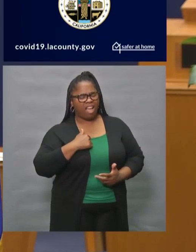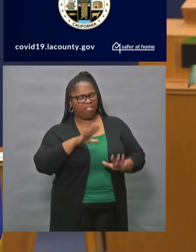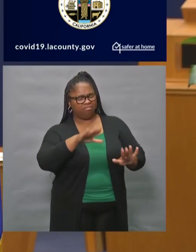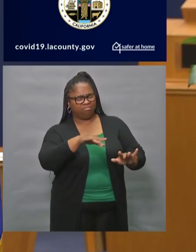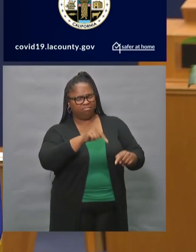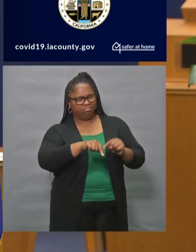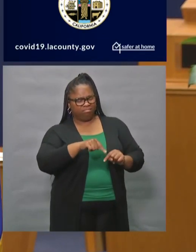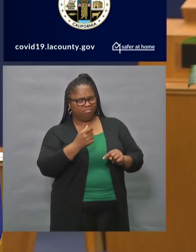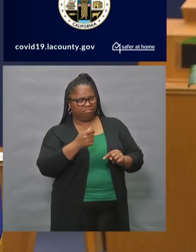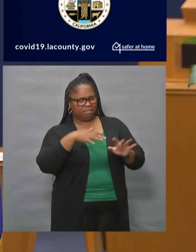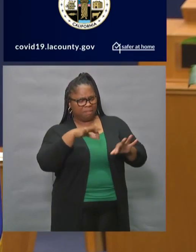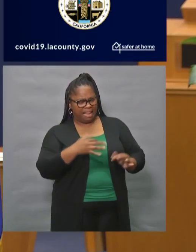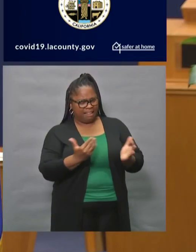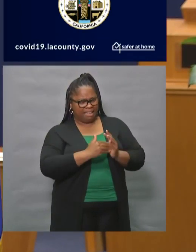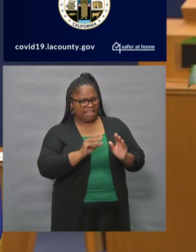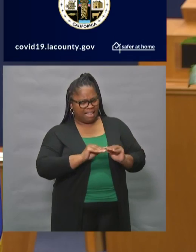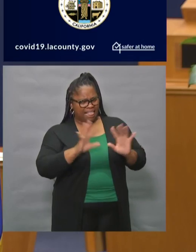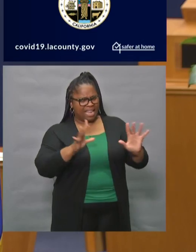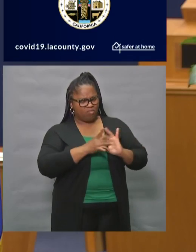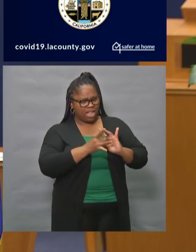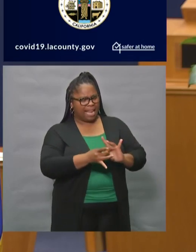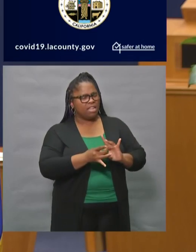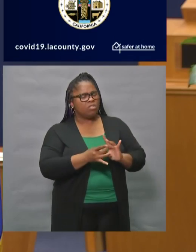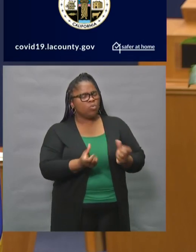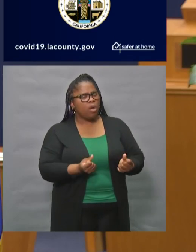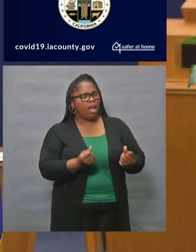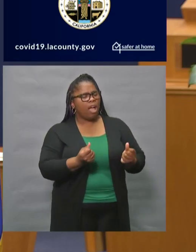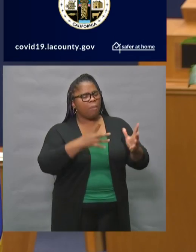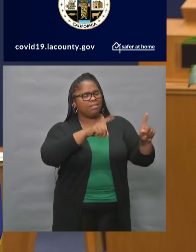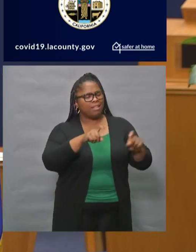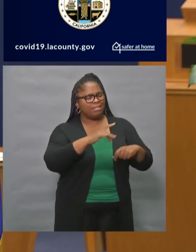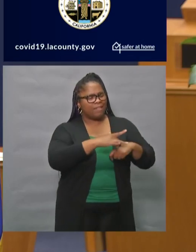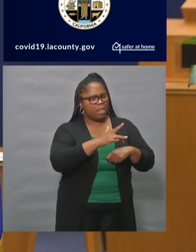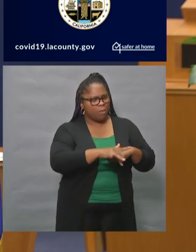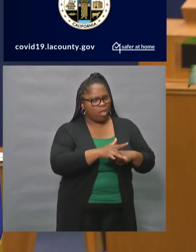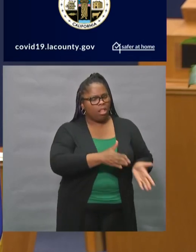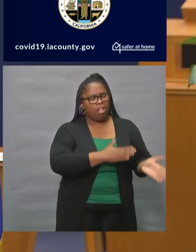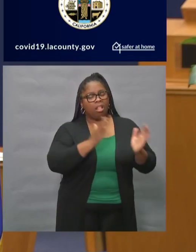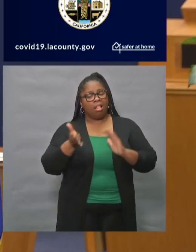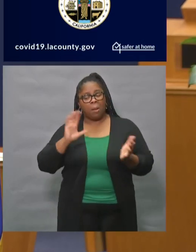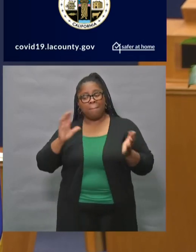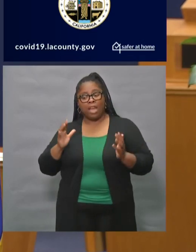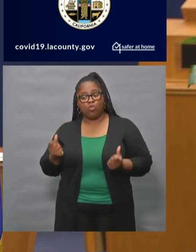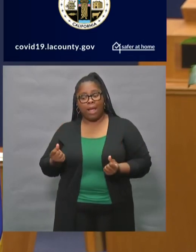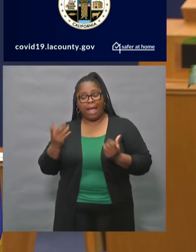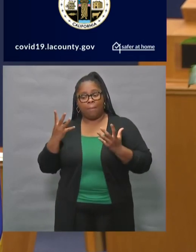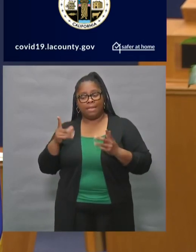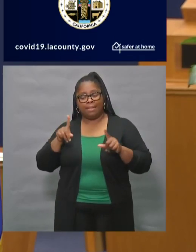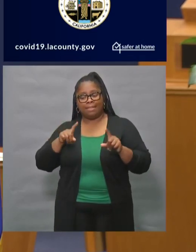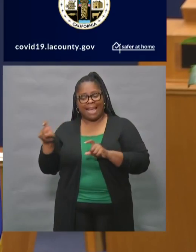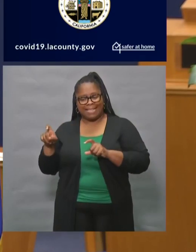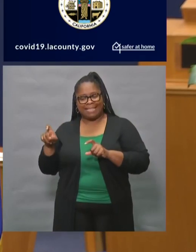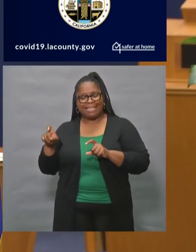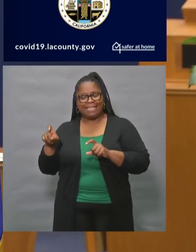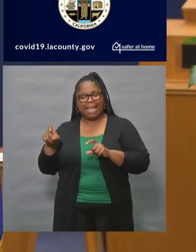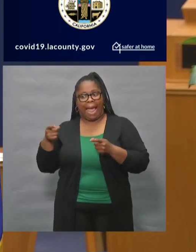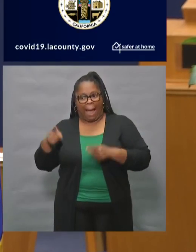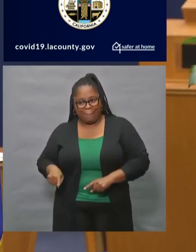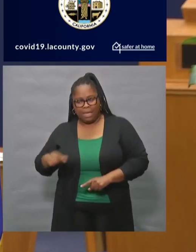on testing capacity versus the number of tests that are actually occurring each